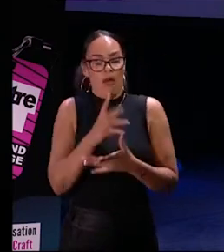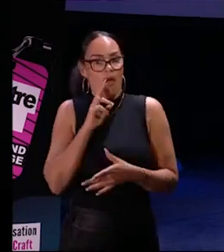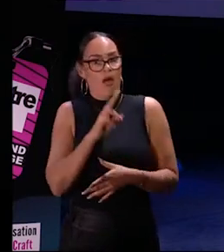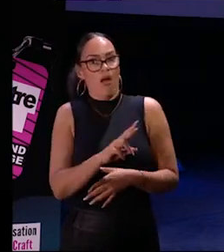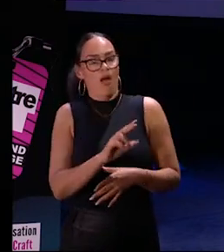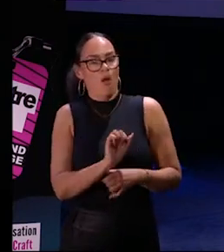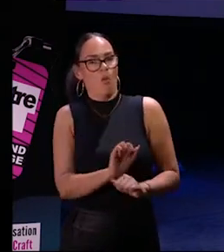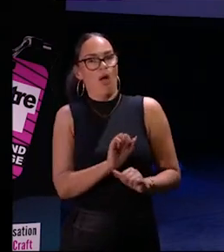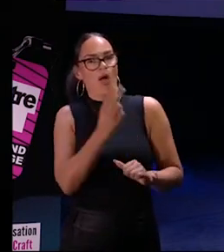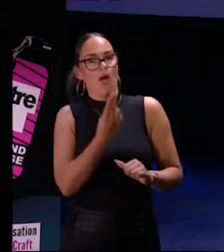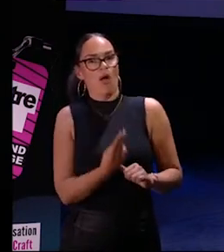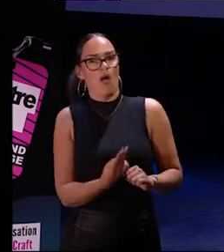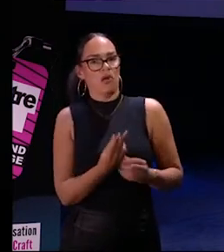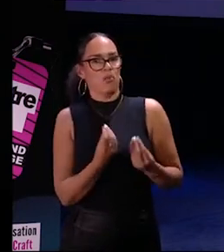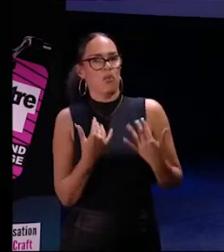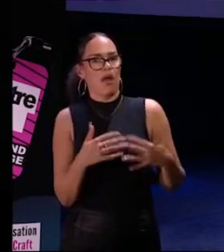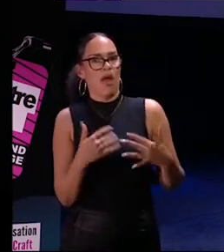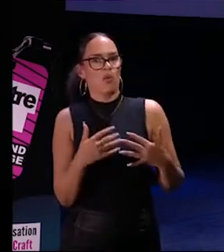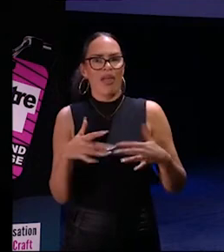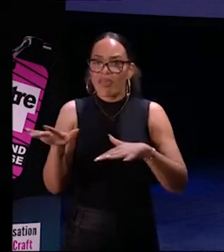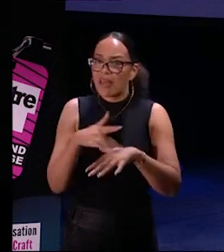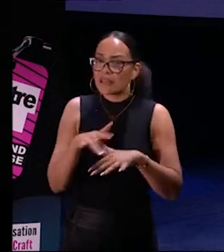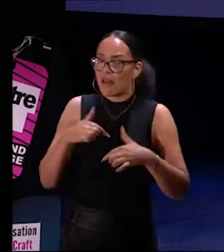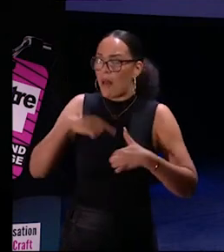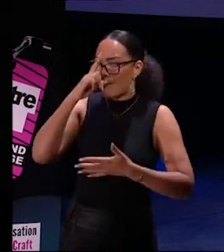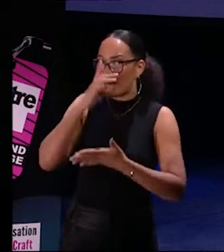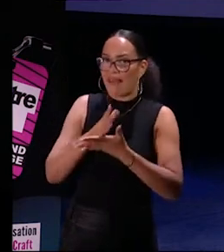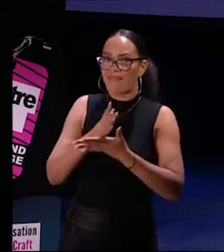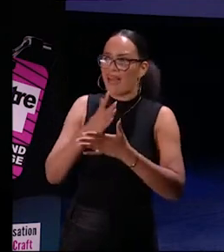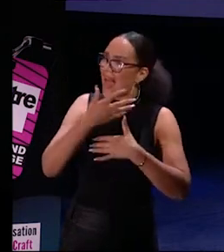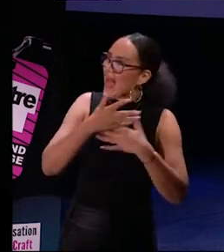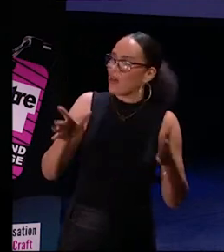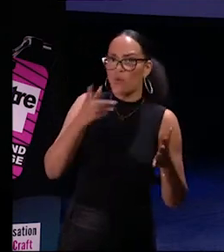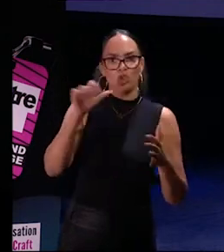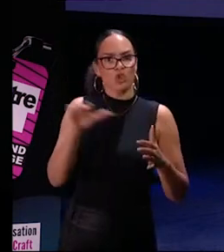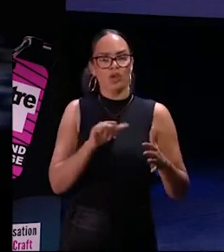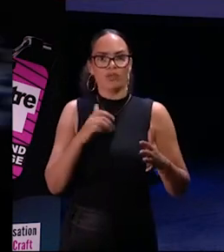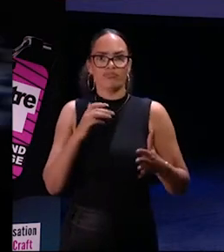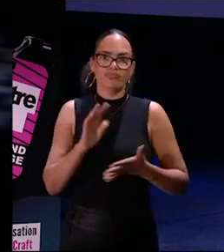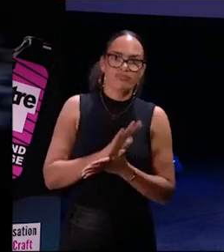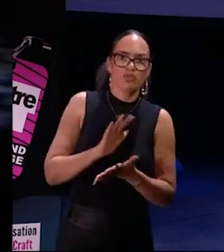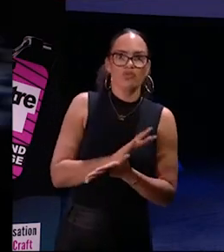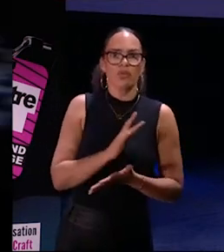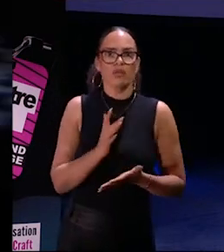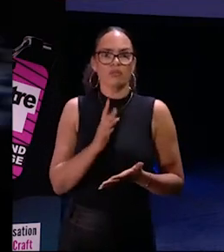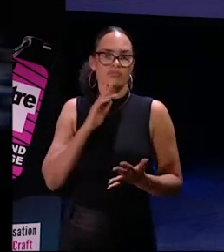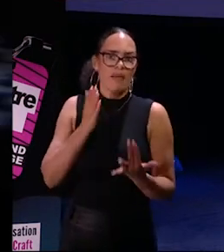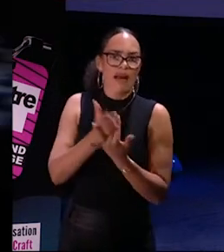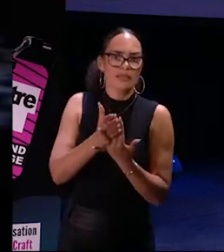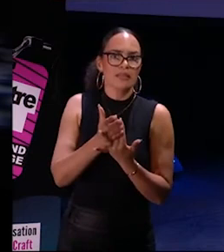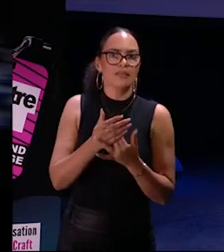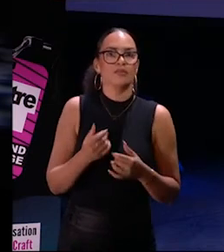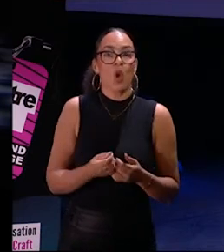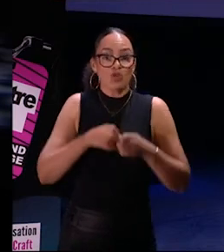that's important, because theatre should be enjoyed by everyone, no matter if you can afford it or not. So the streaming technology over the